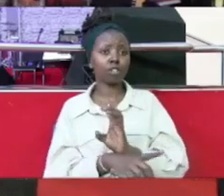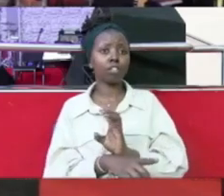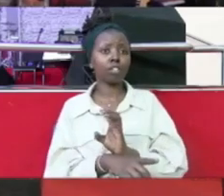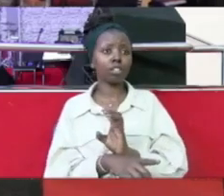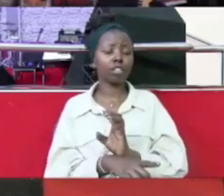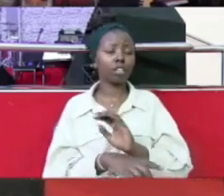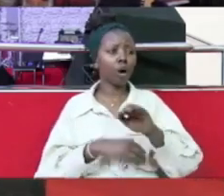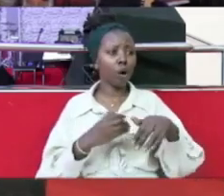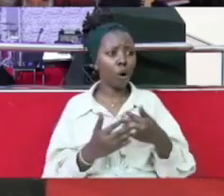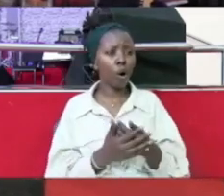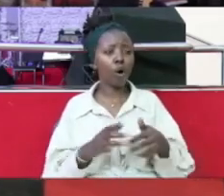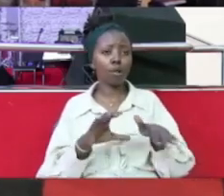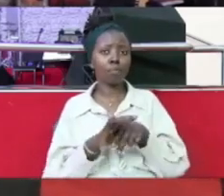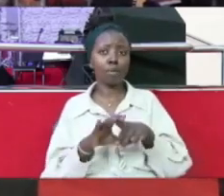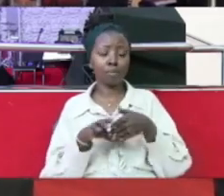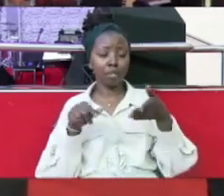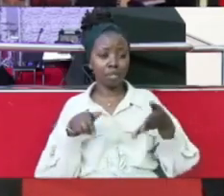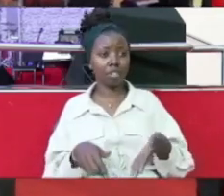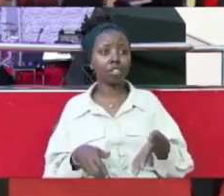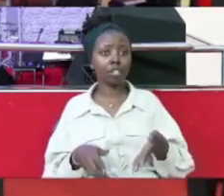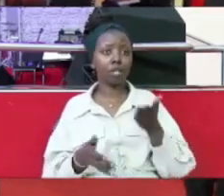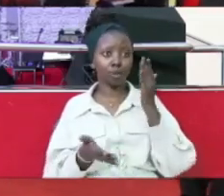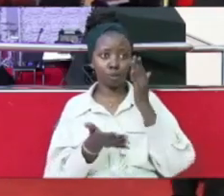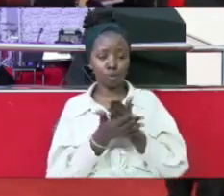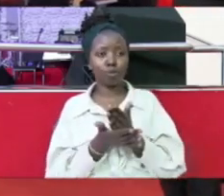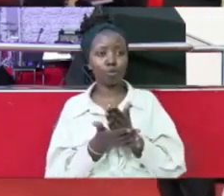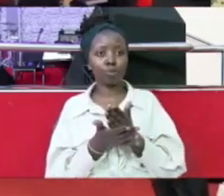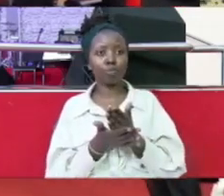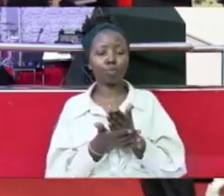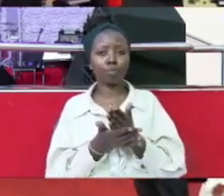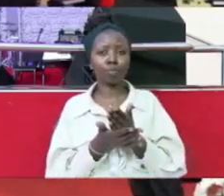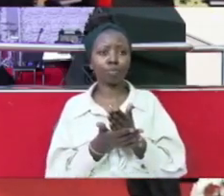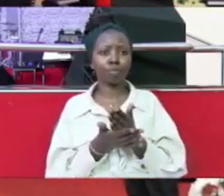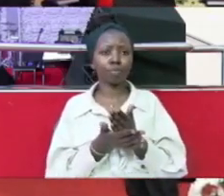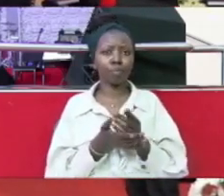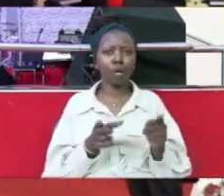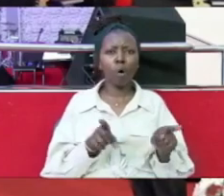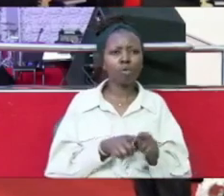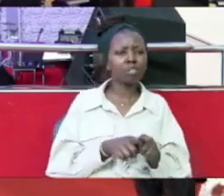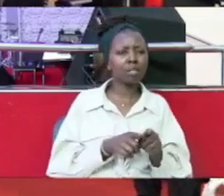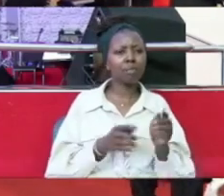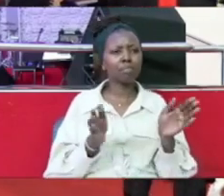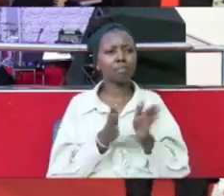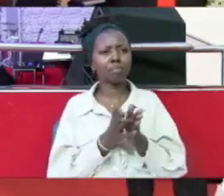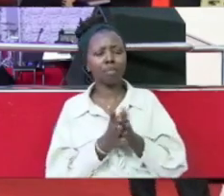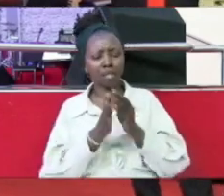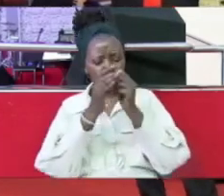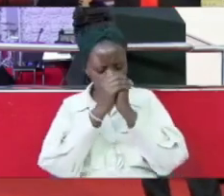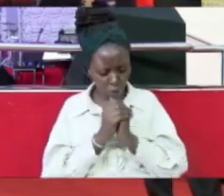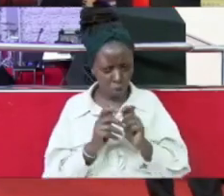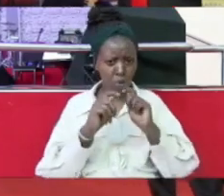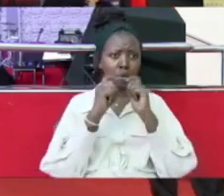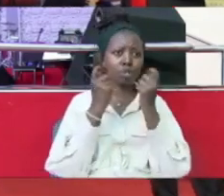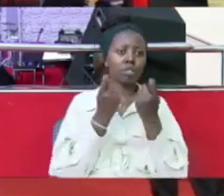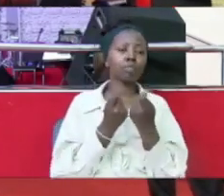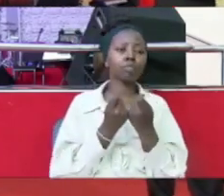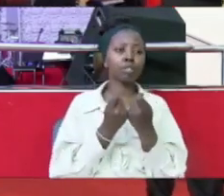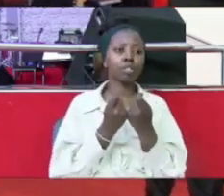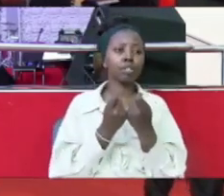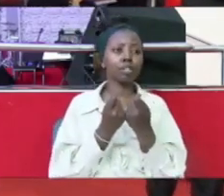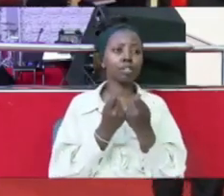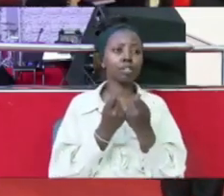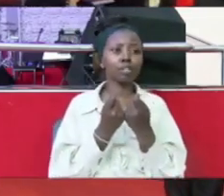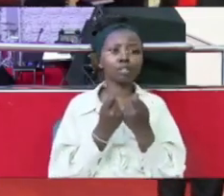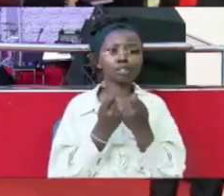DCIKZ. This water hapa ni sehemu ya kanisa ila DCIKZ. Or like even the praise and worship team. Hata kikundi cha sifa na ibada. There is